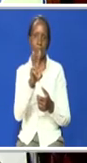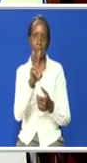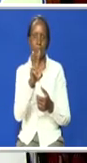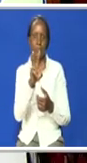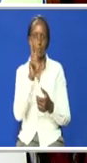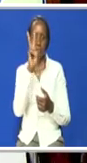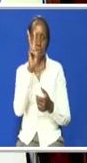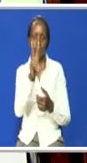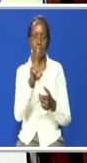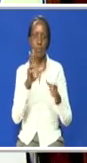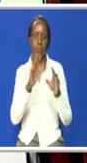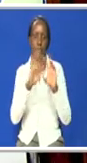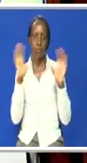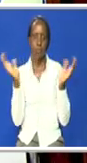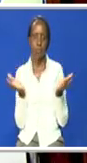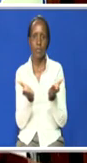two balls.